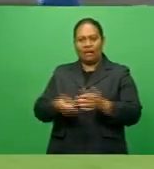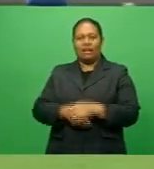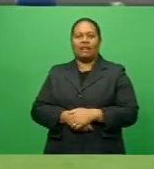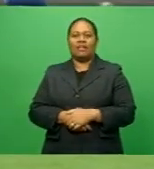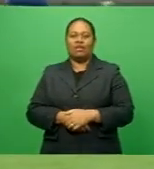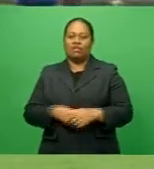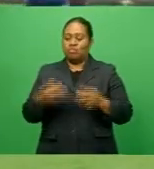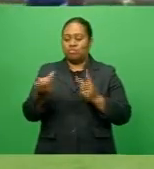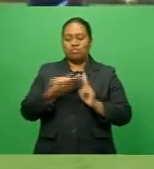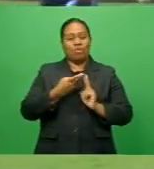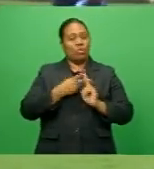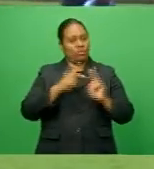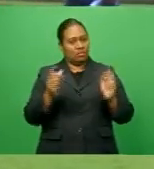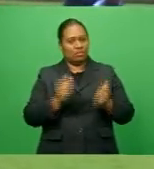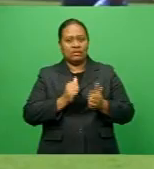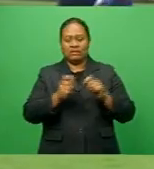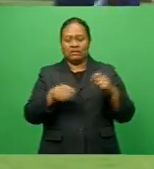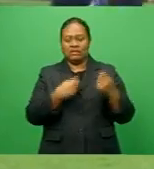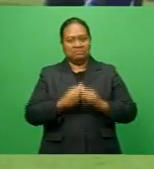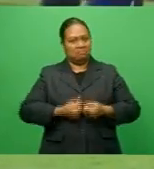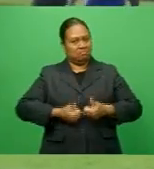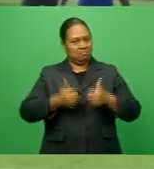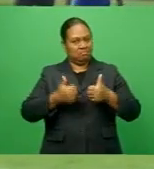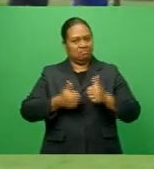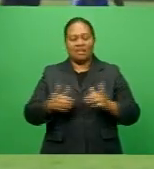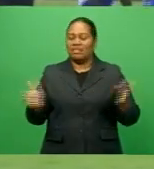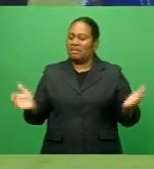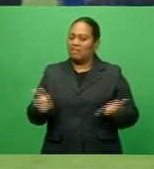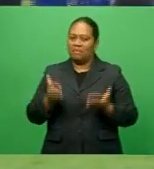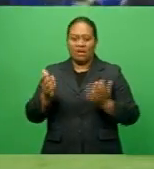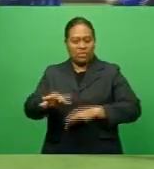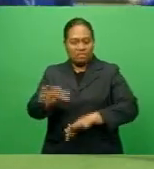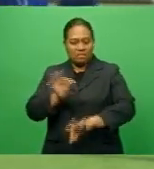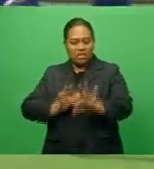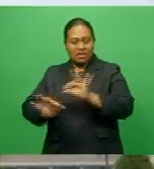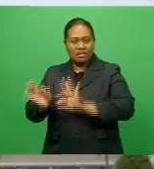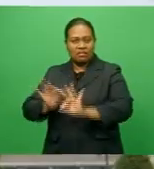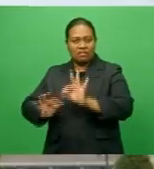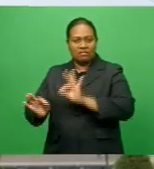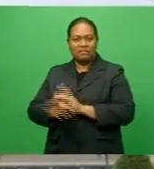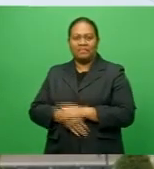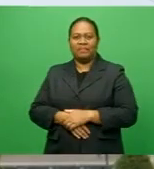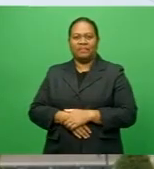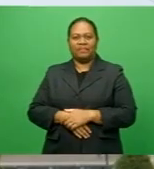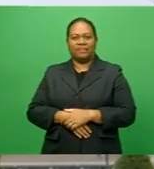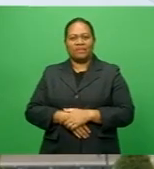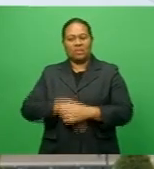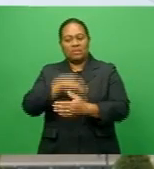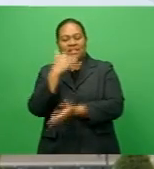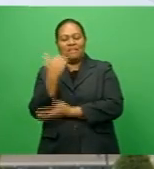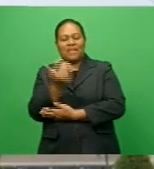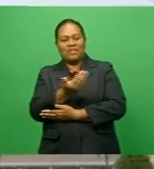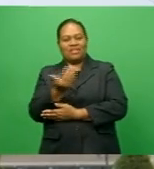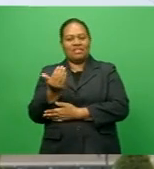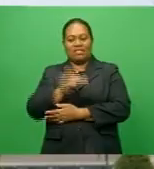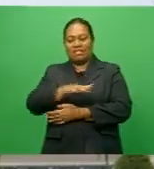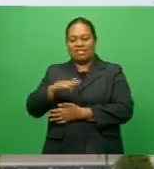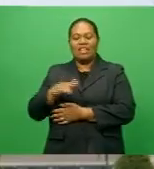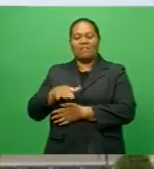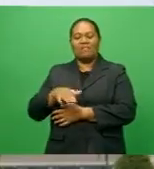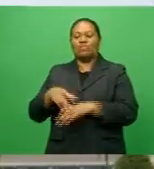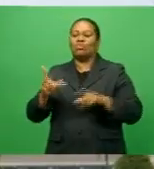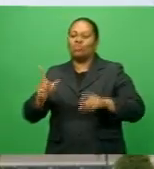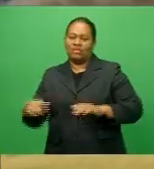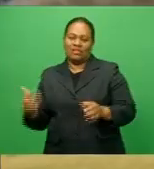both teams will be giving their all. Yeah. The players that we've chosen, we relied upon them to do the work on